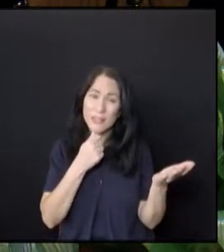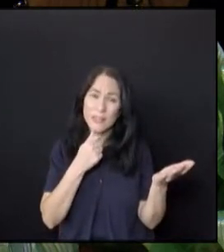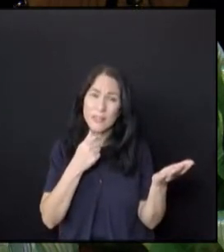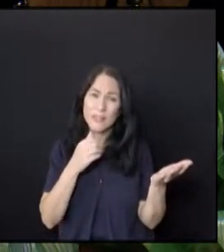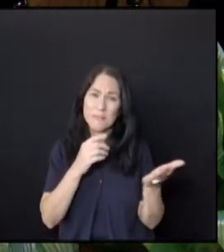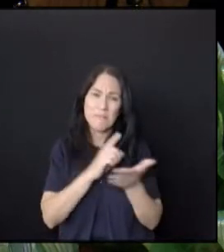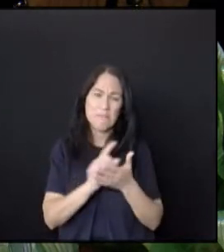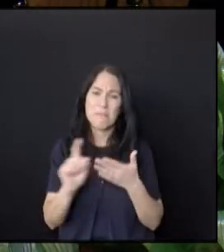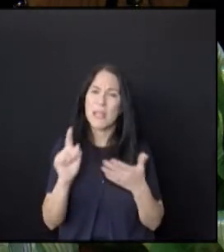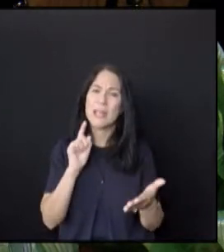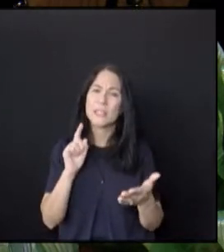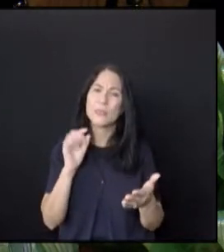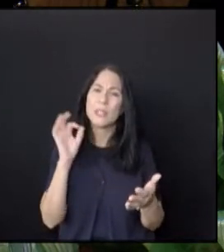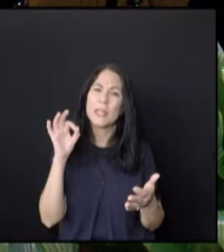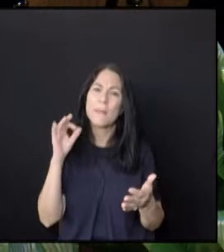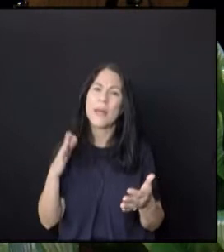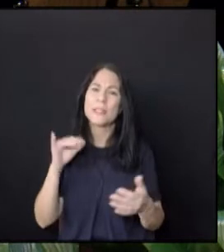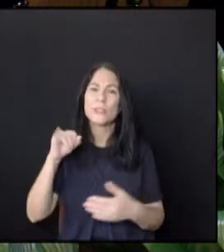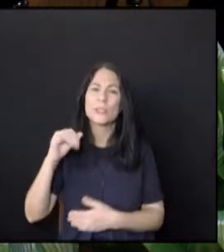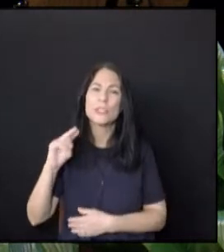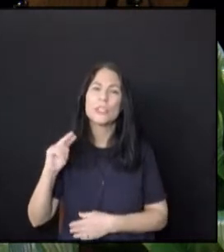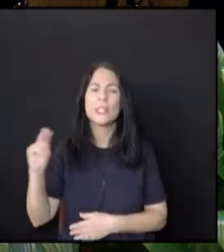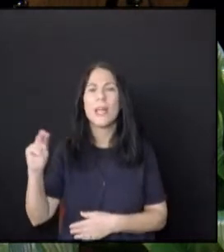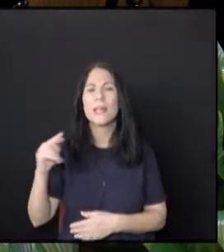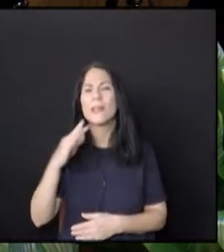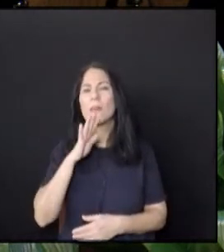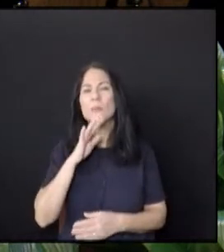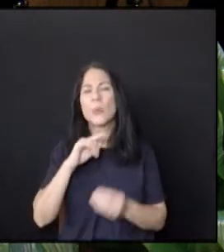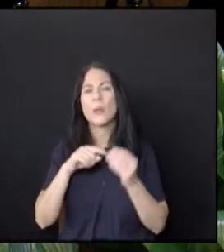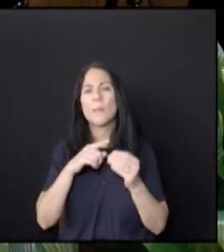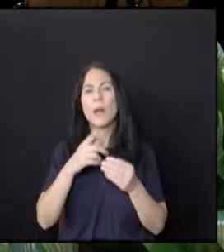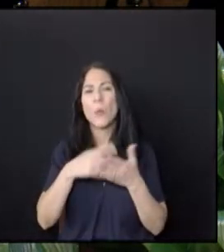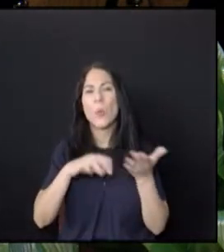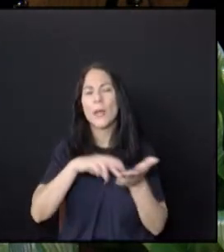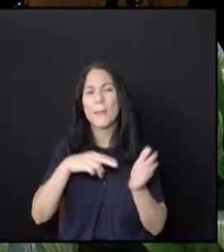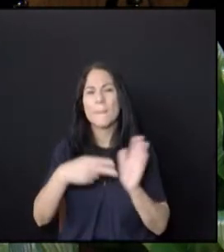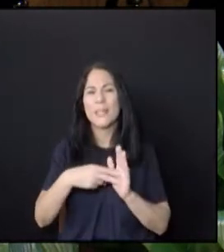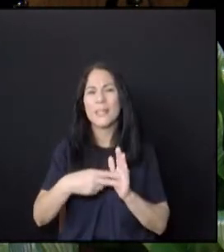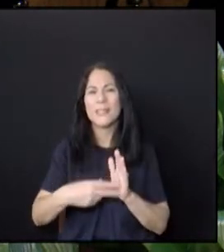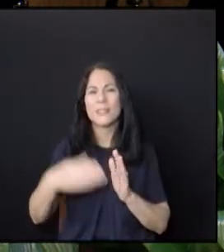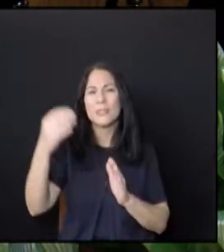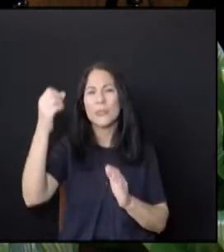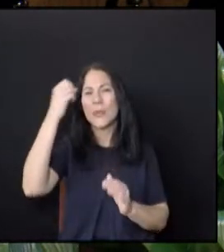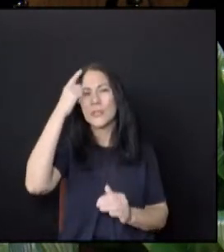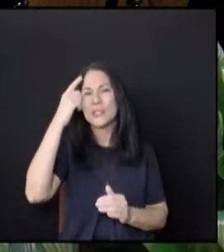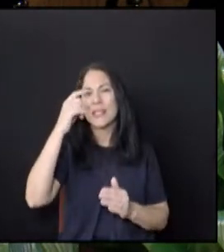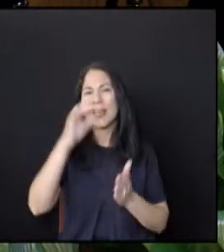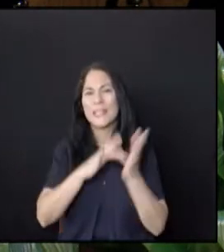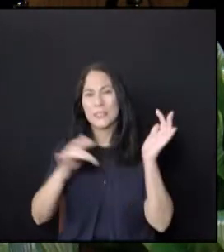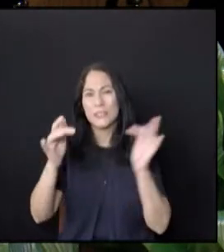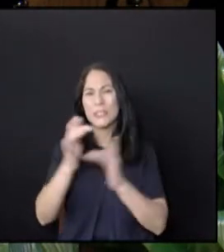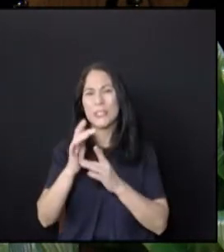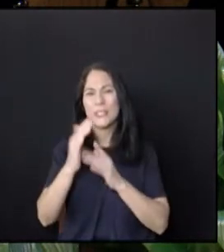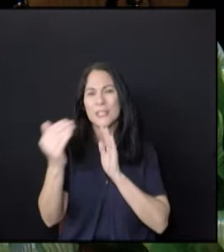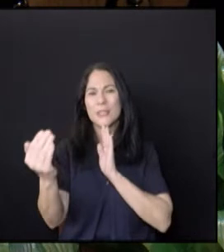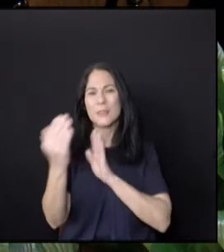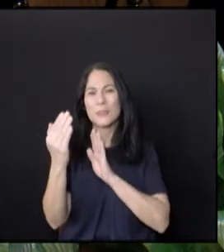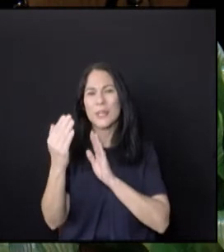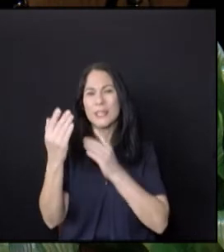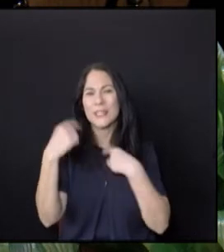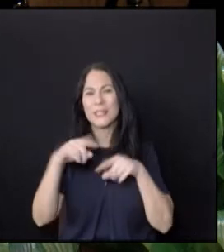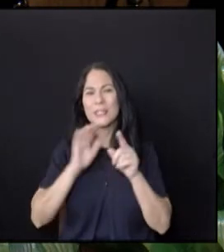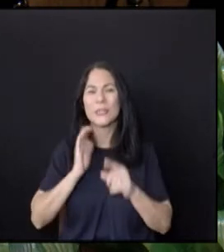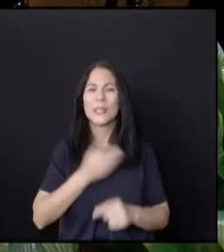Last week, Pastor Jen led us through what it means to know Jesus is present with us in our grief, and it was a